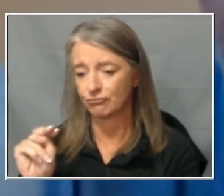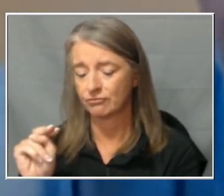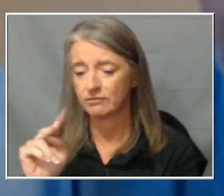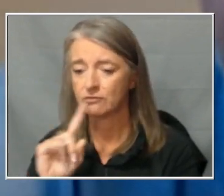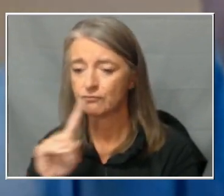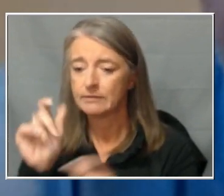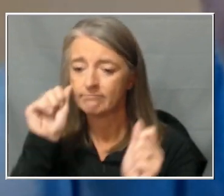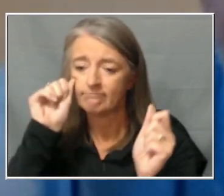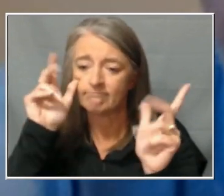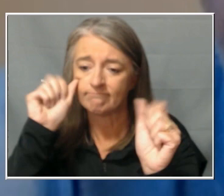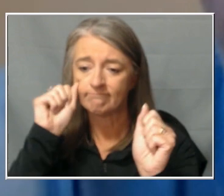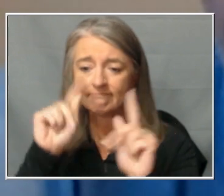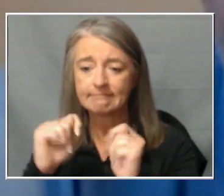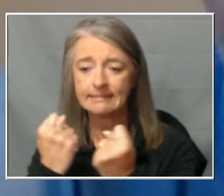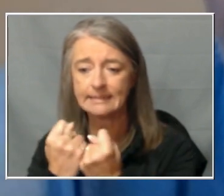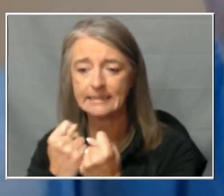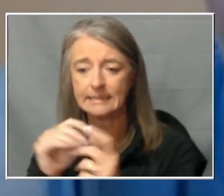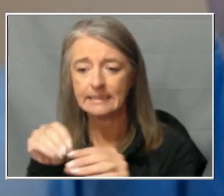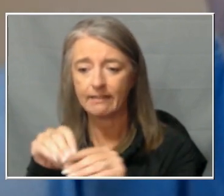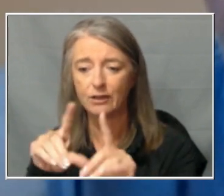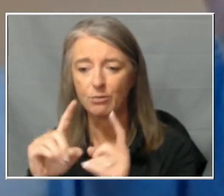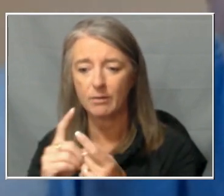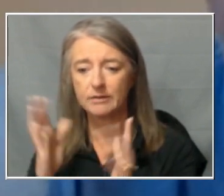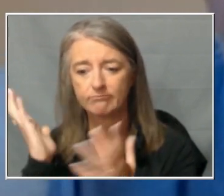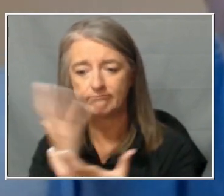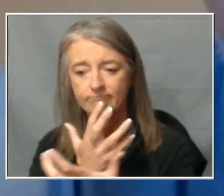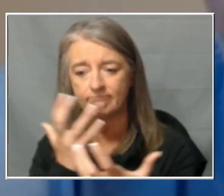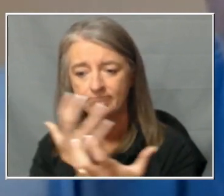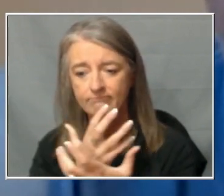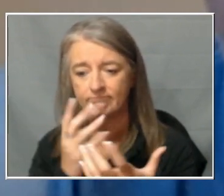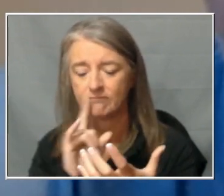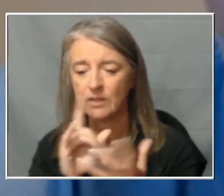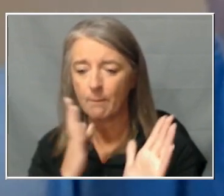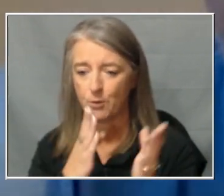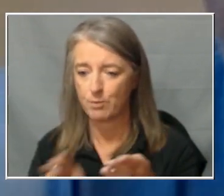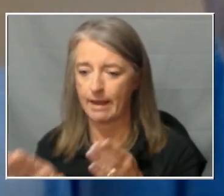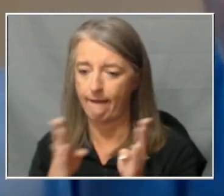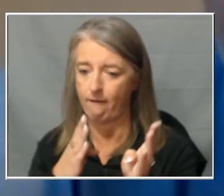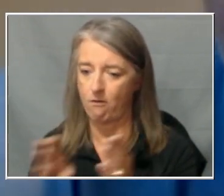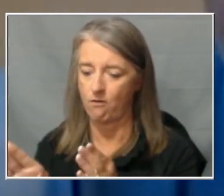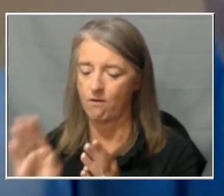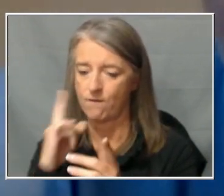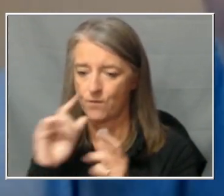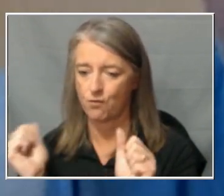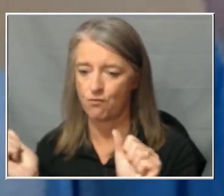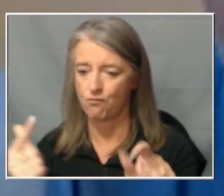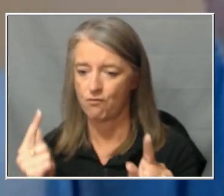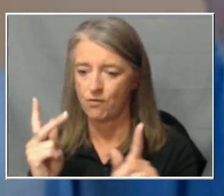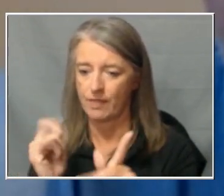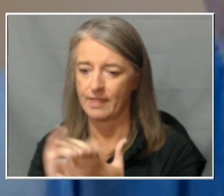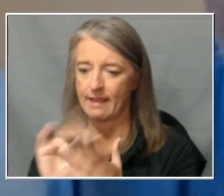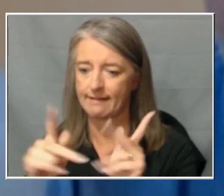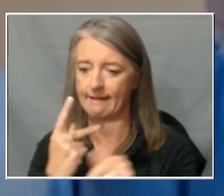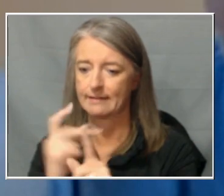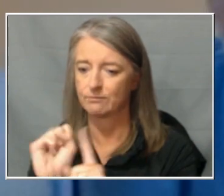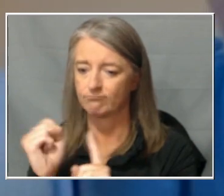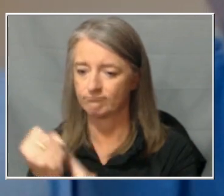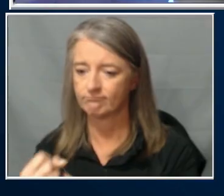an amazing team there in that department. They're prepared for all those kind of